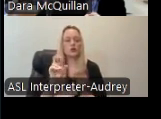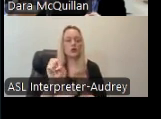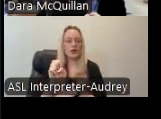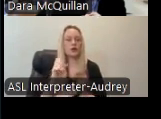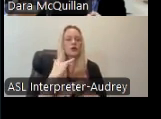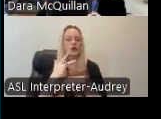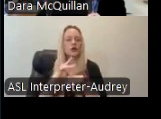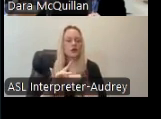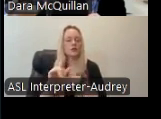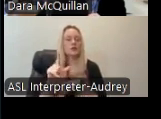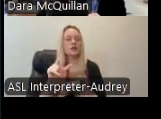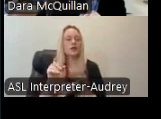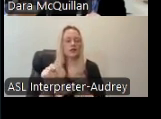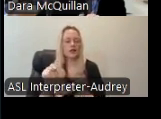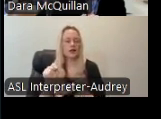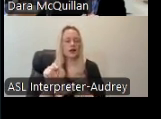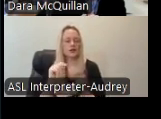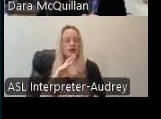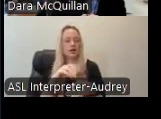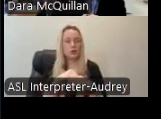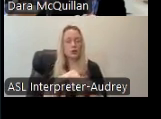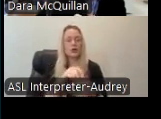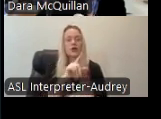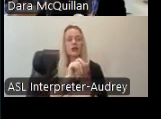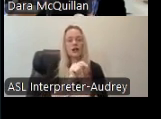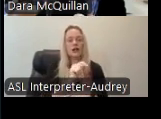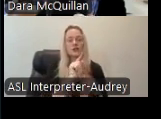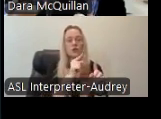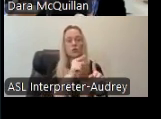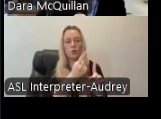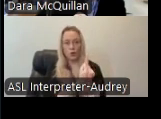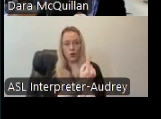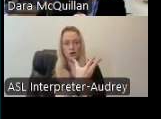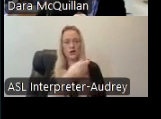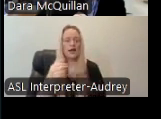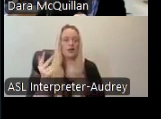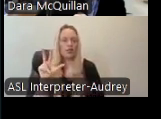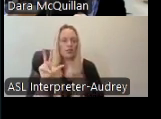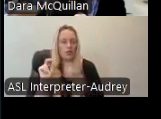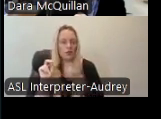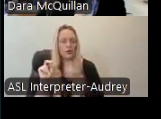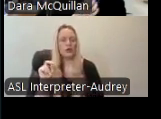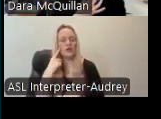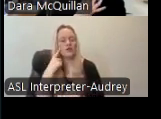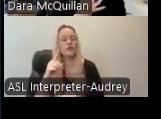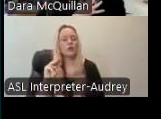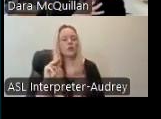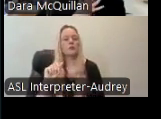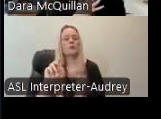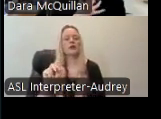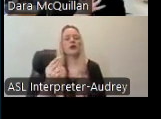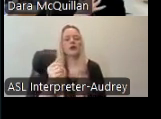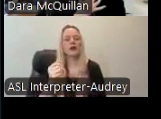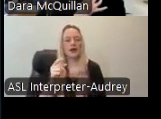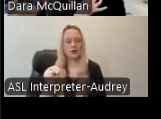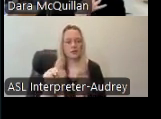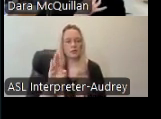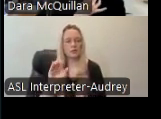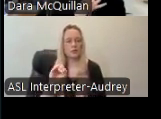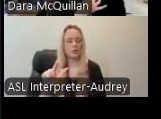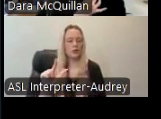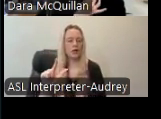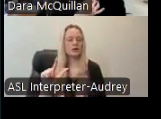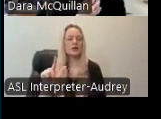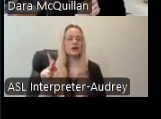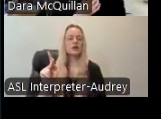of land comprised of lots 1 and 30 of Manhattan Block 1069. The block